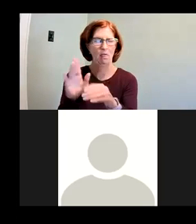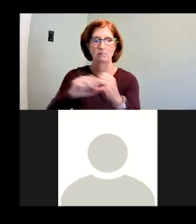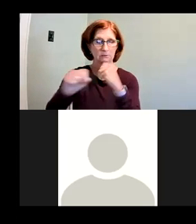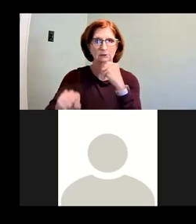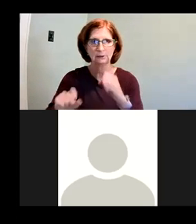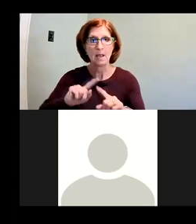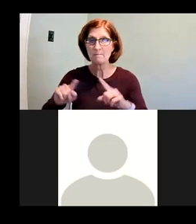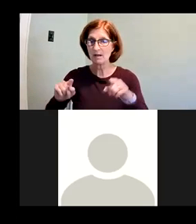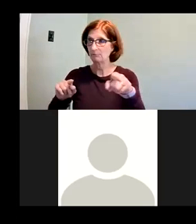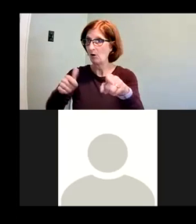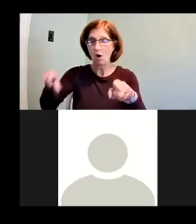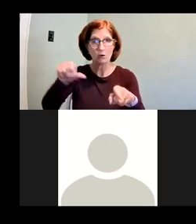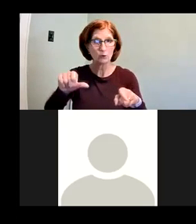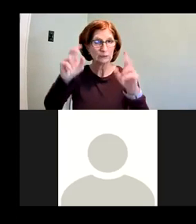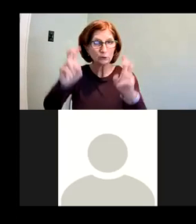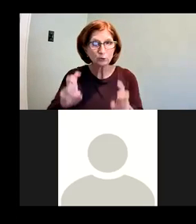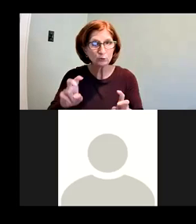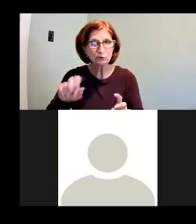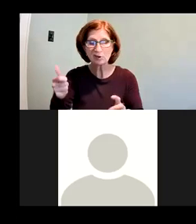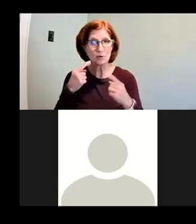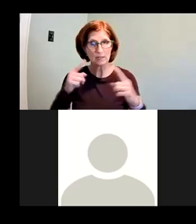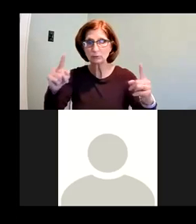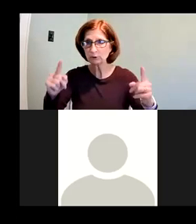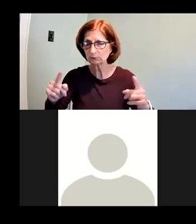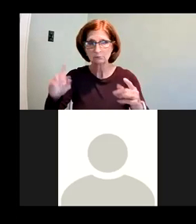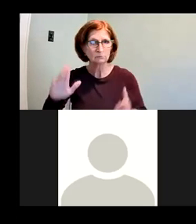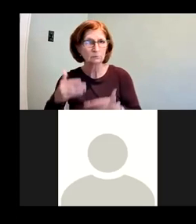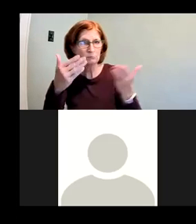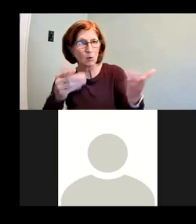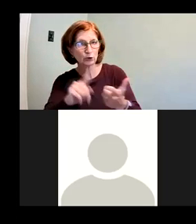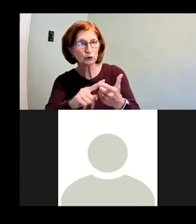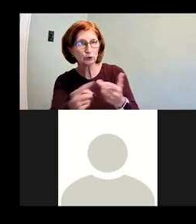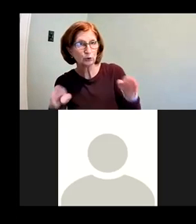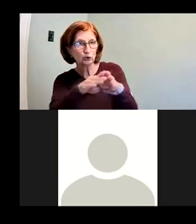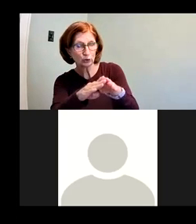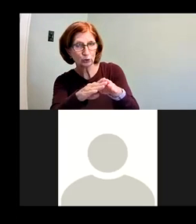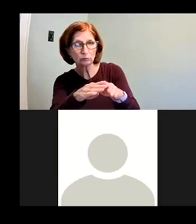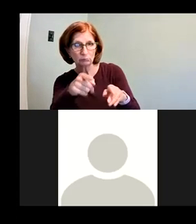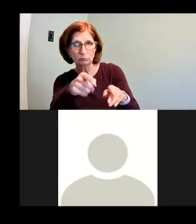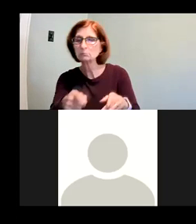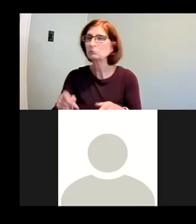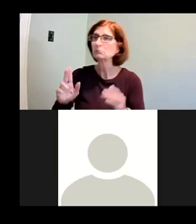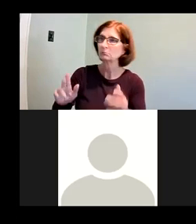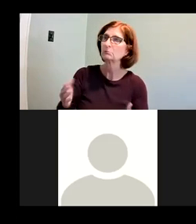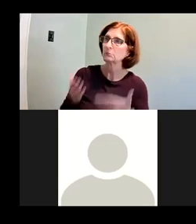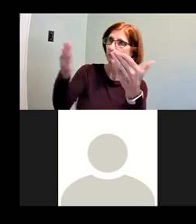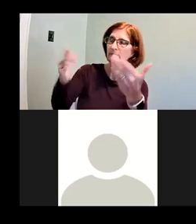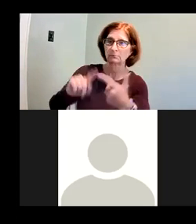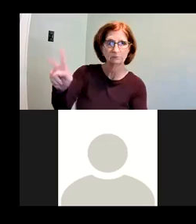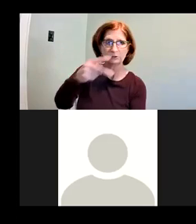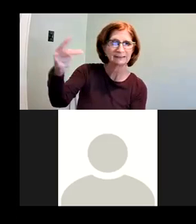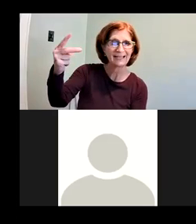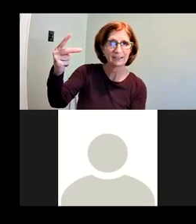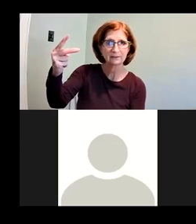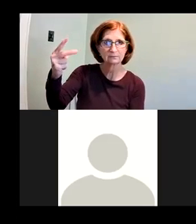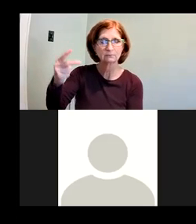welfare or other announcements, a motion to adjourn would be in order. So moved. Second.